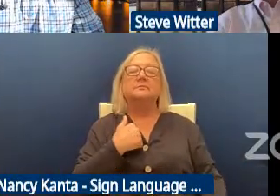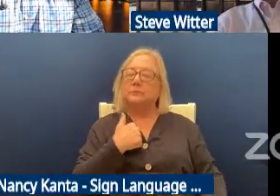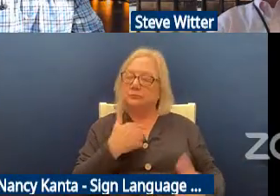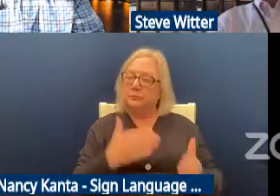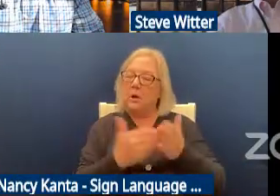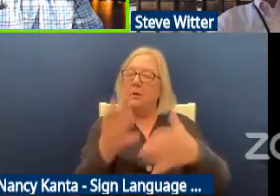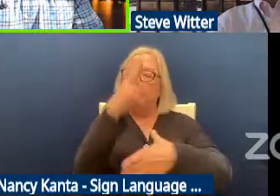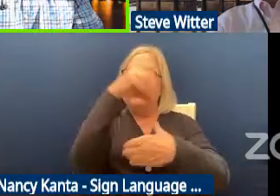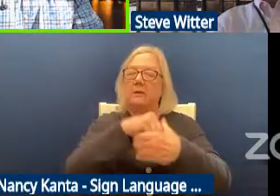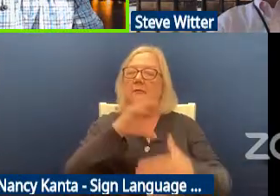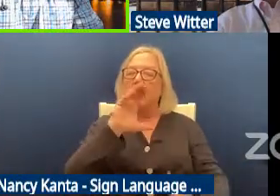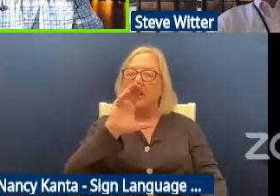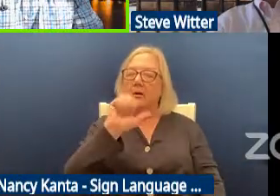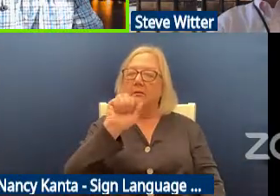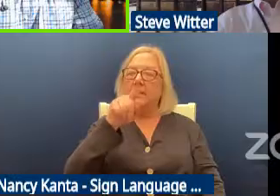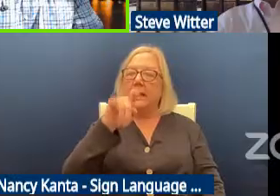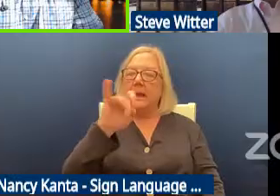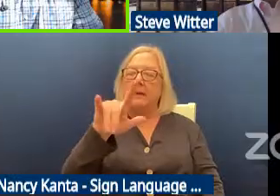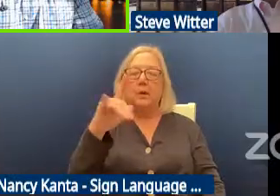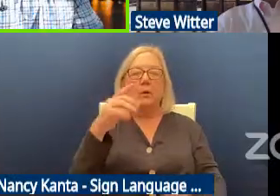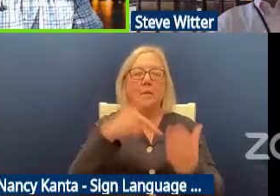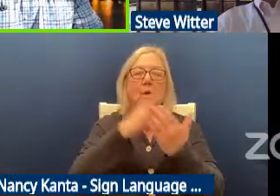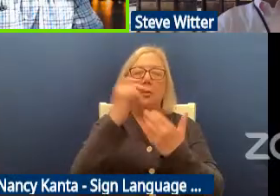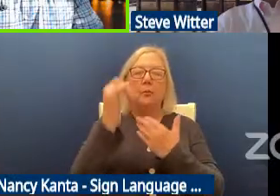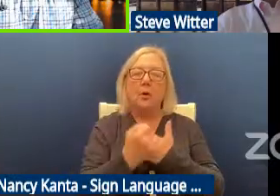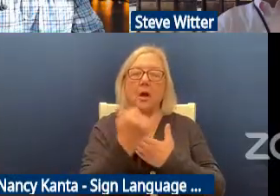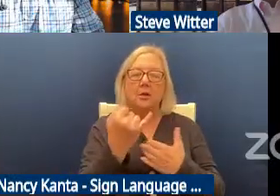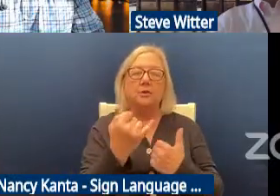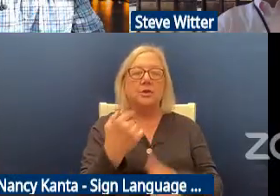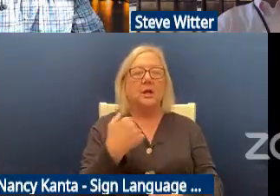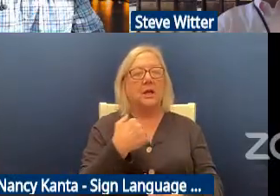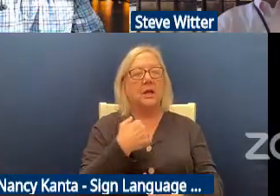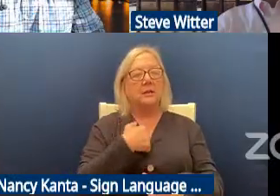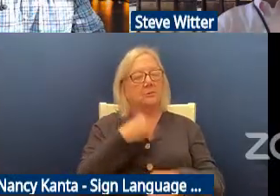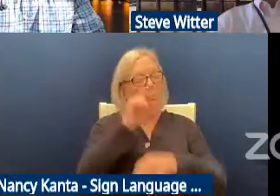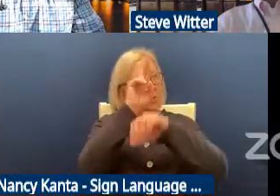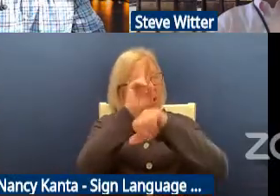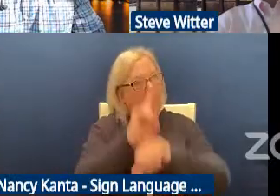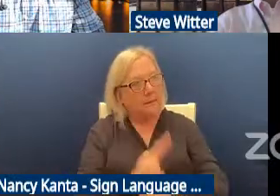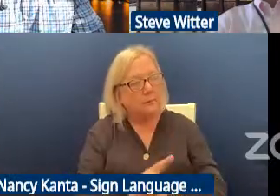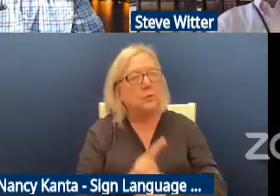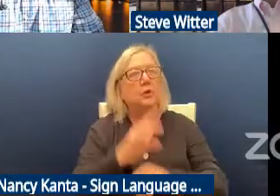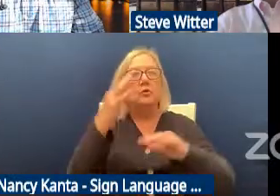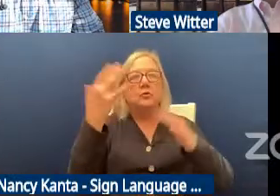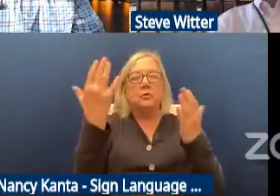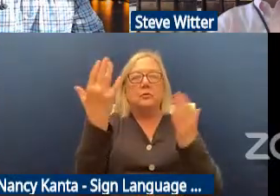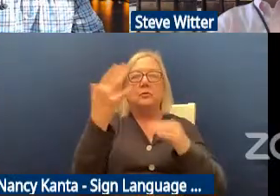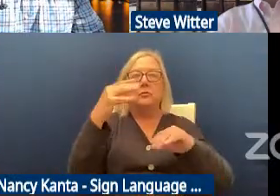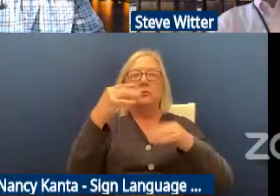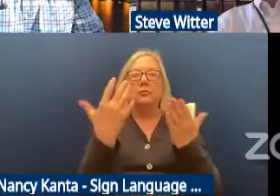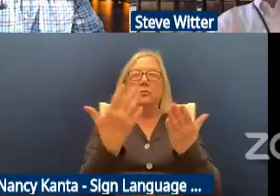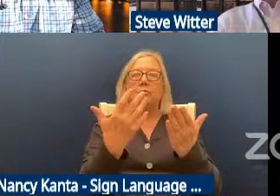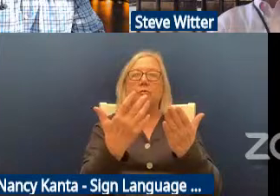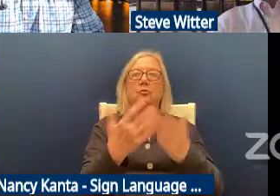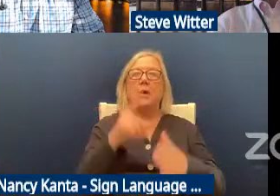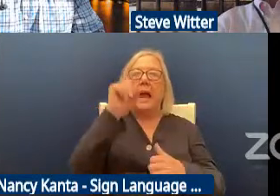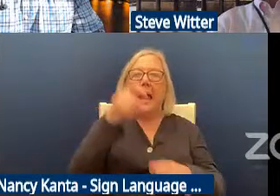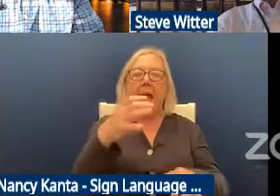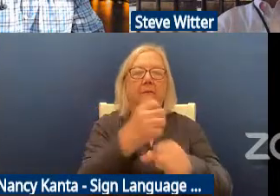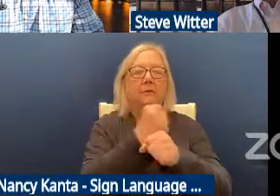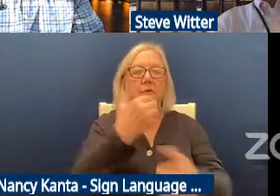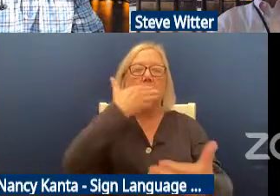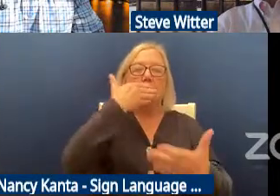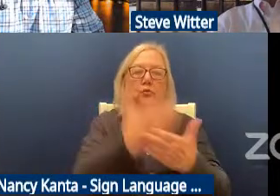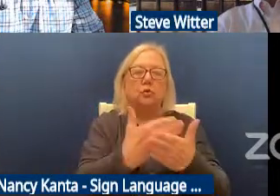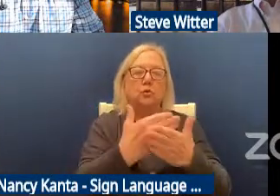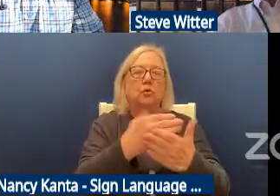I'm used to building grade choices, but the knowledge that they brought and the experience that